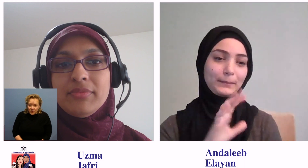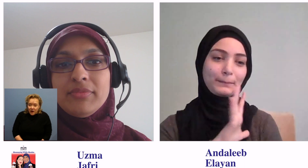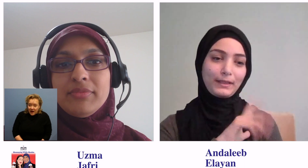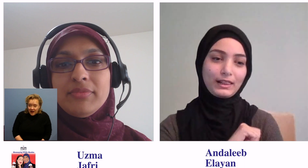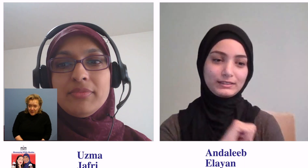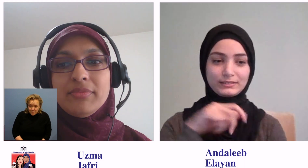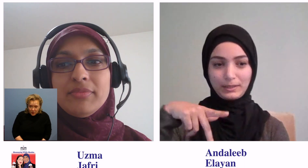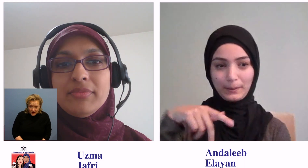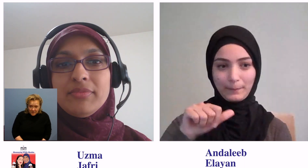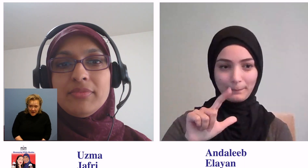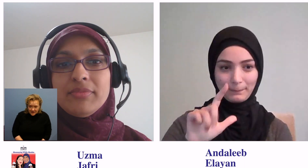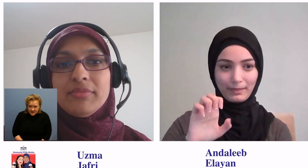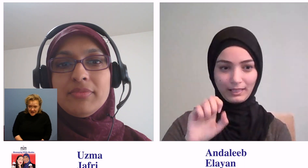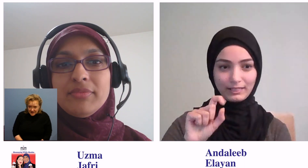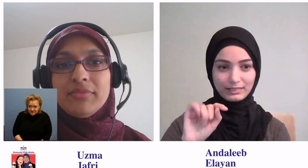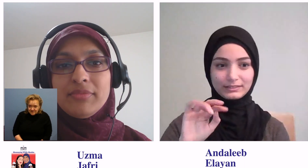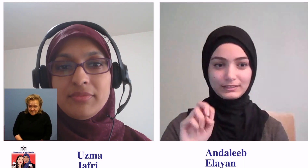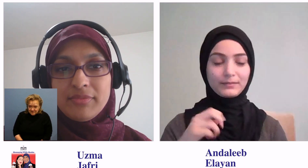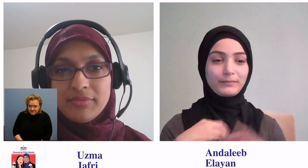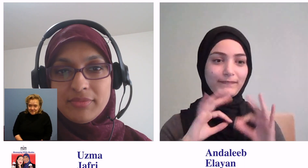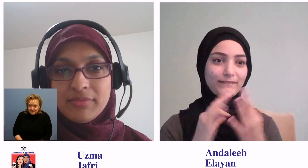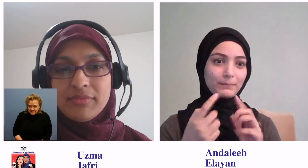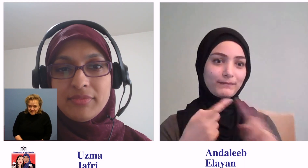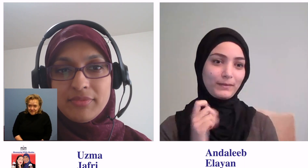So I was born in Palestine.